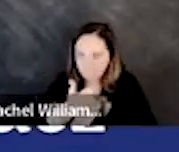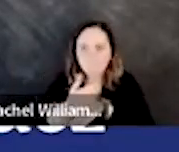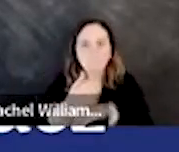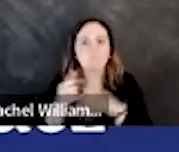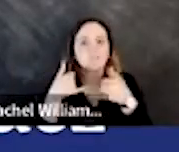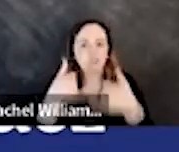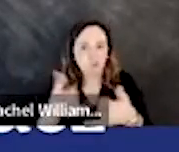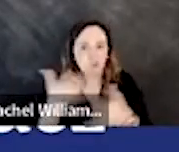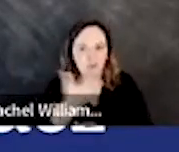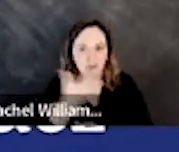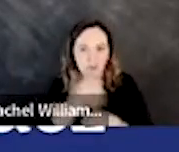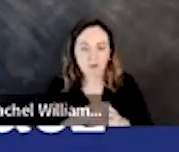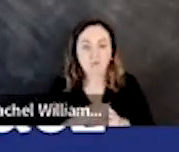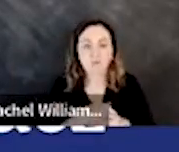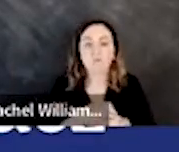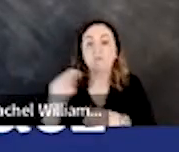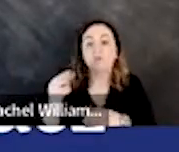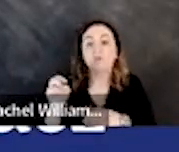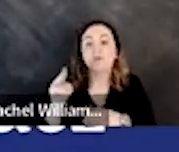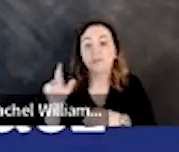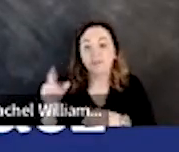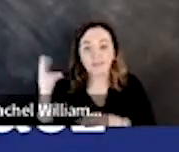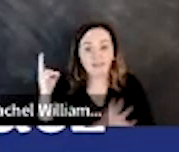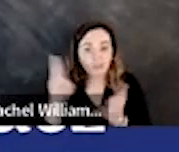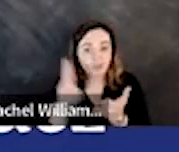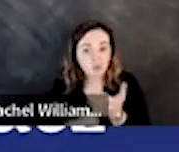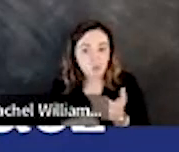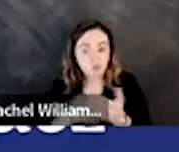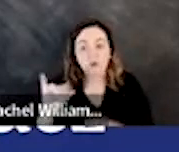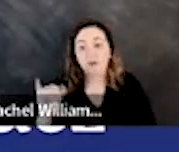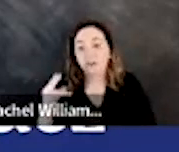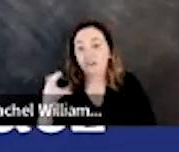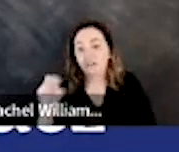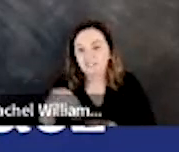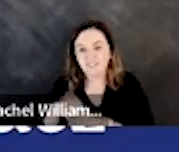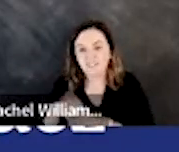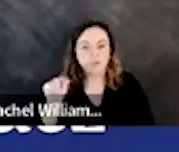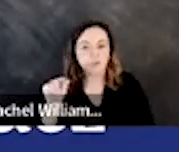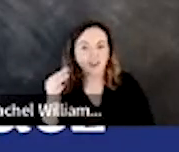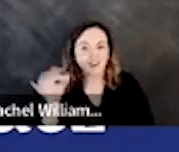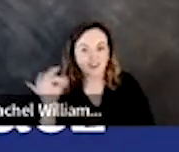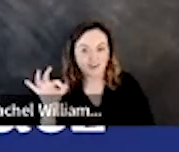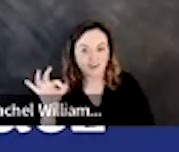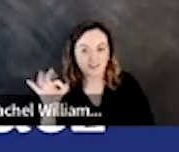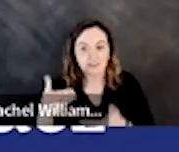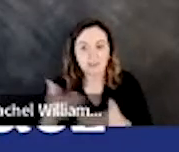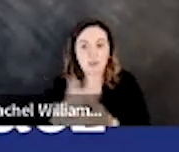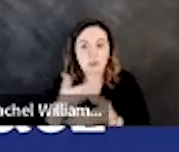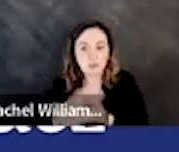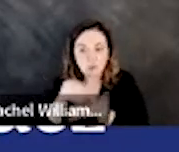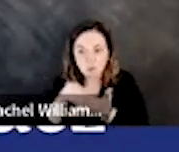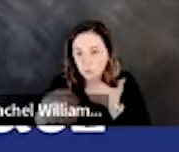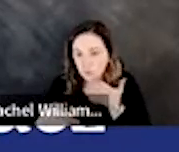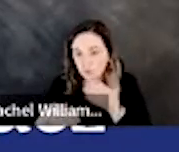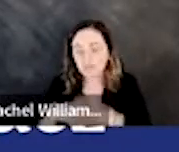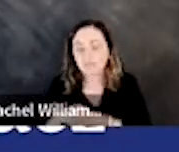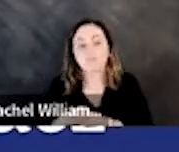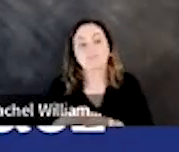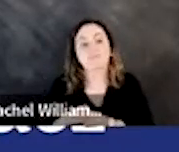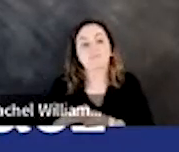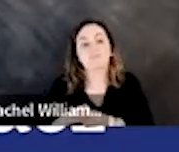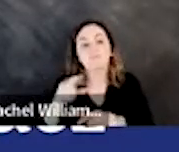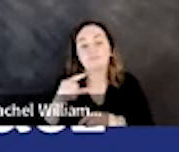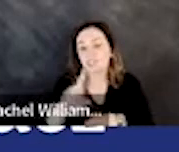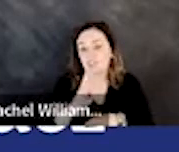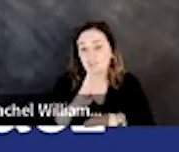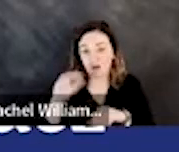Award. Erly enrolled at Jordan in 2019 as a newcomer student. She spoke